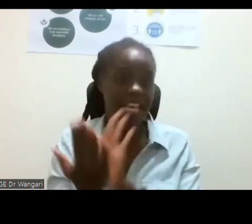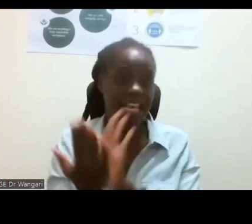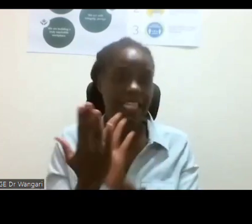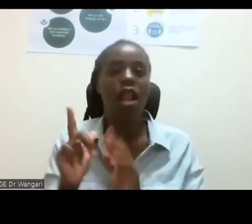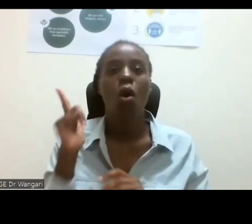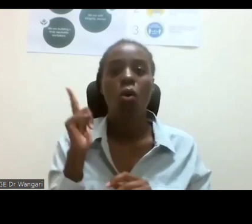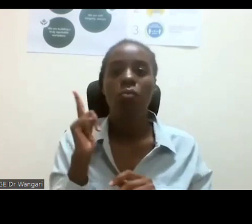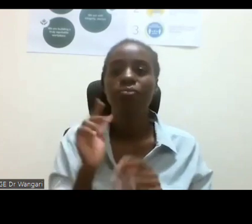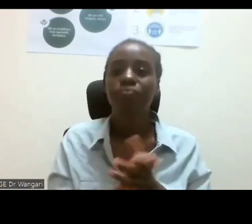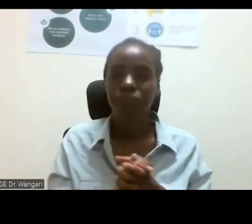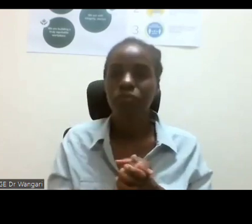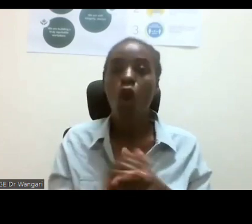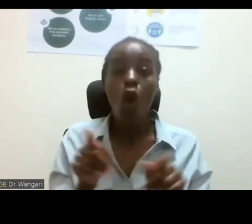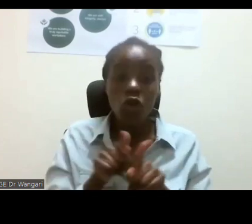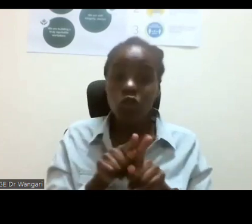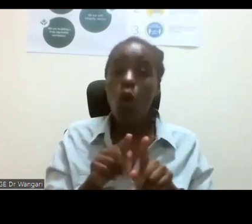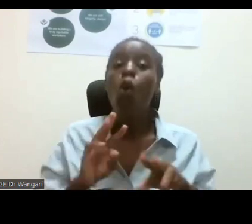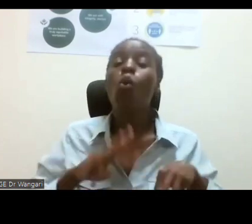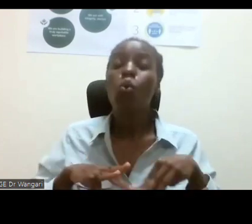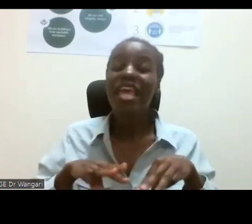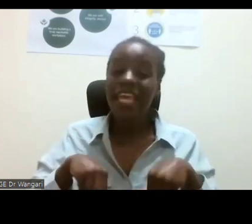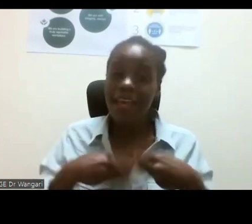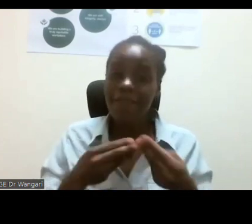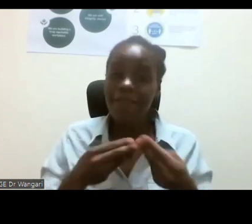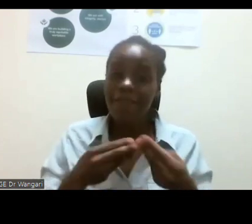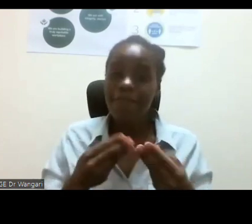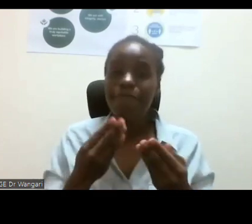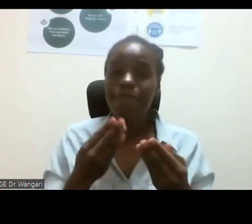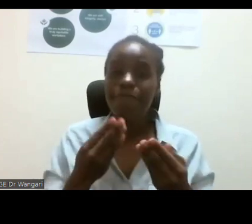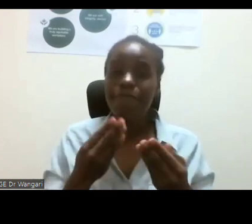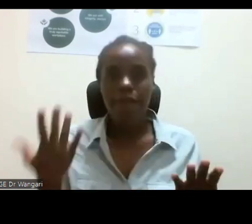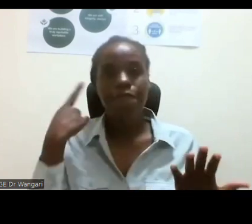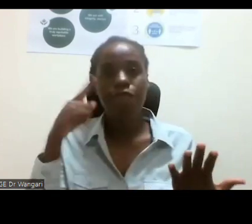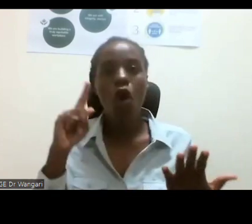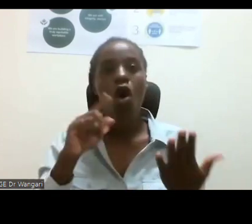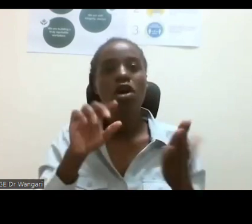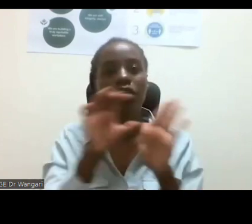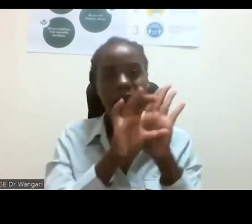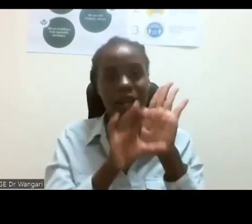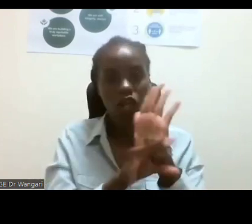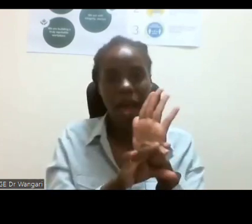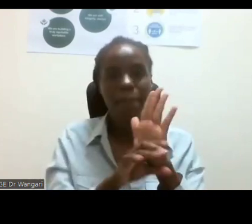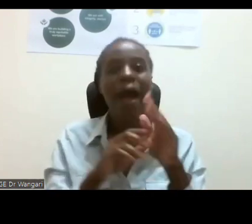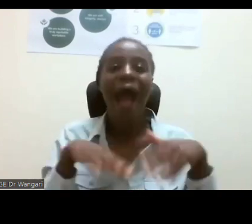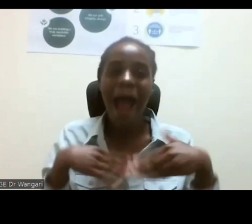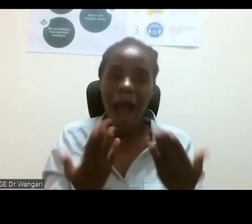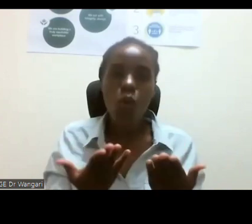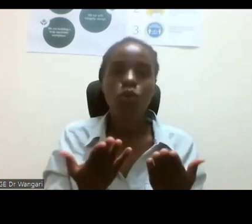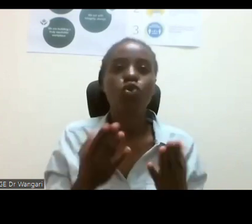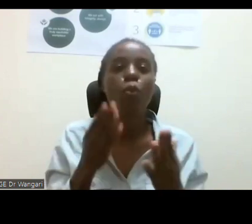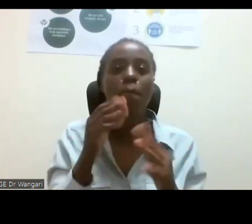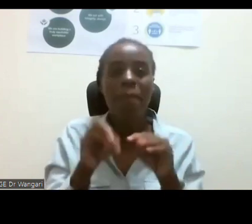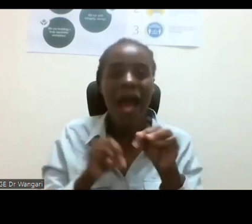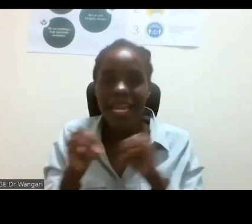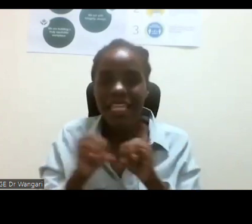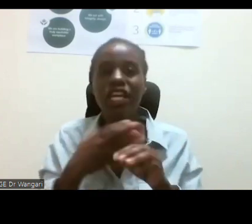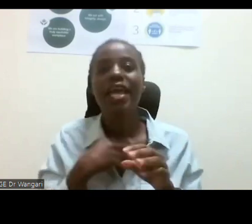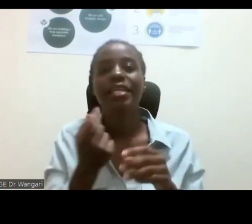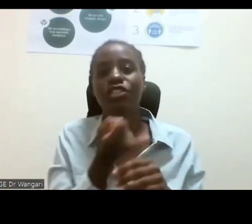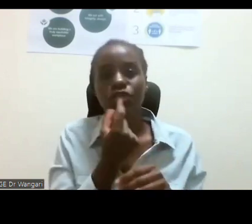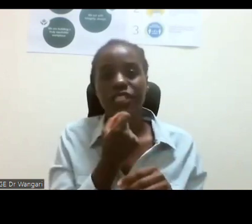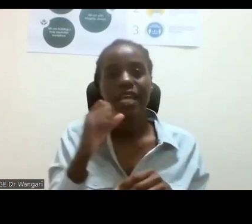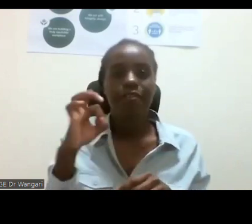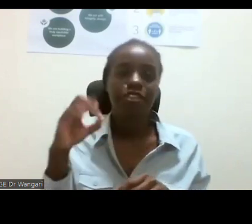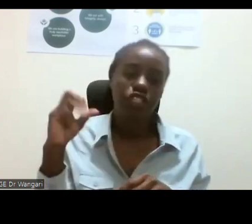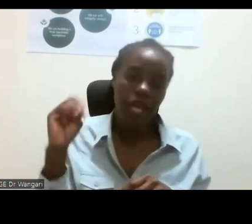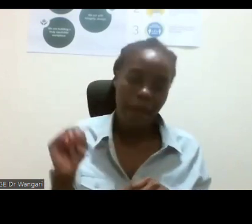in Kenya on the prevention and management of FGM health complications. The goal of this training guideline